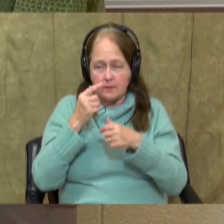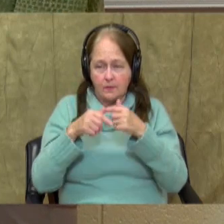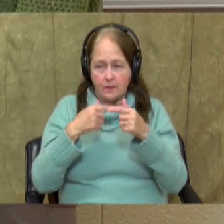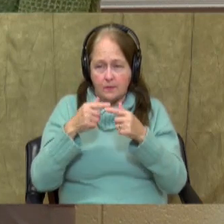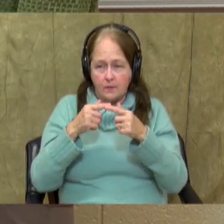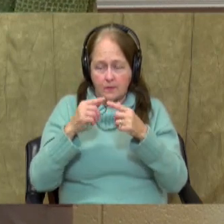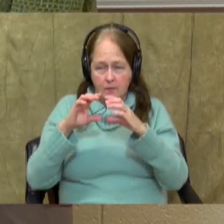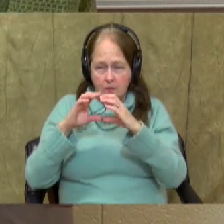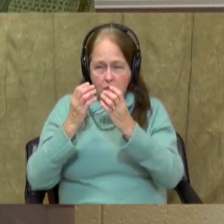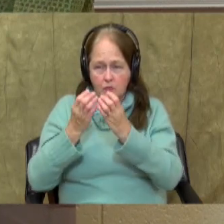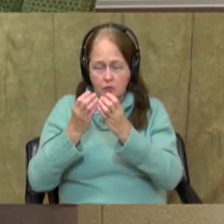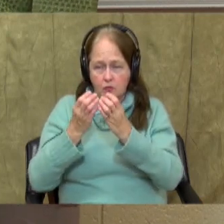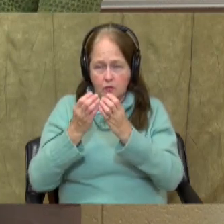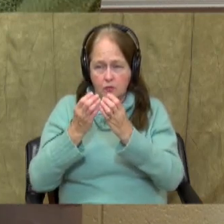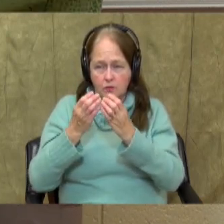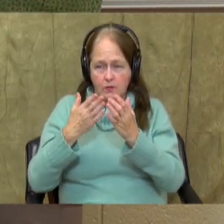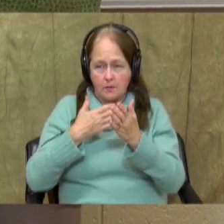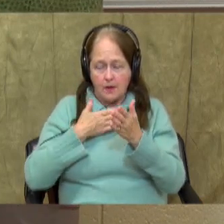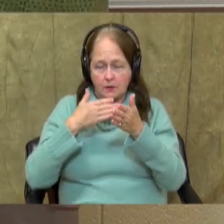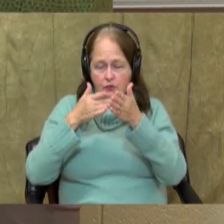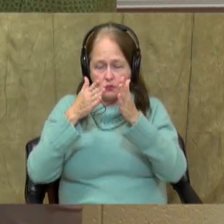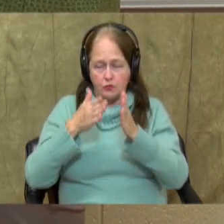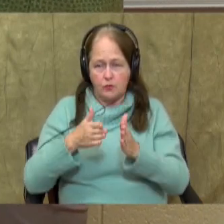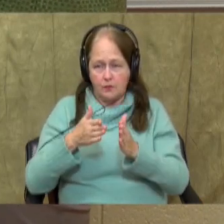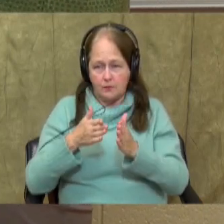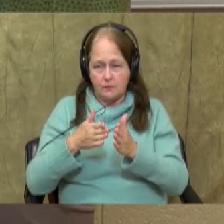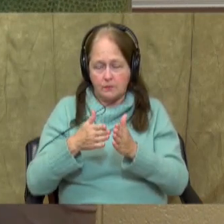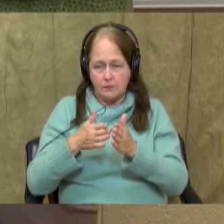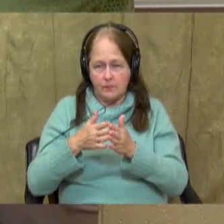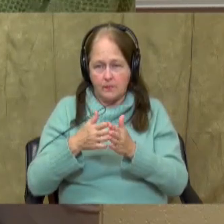a classroom full of my students.